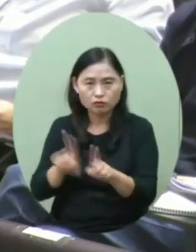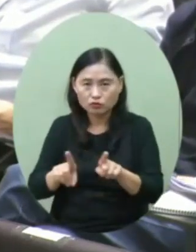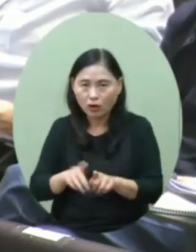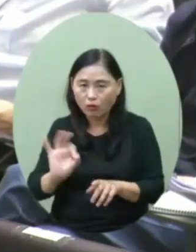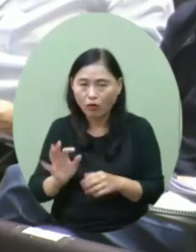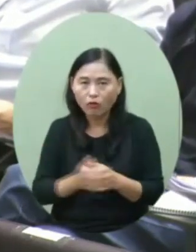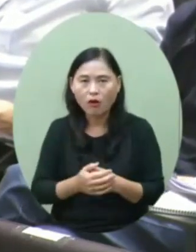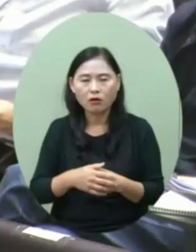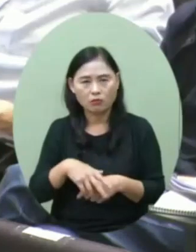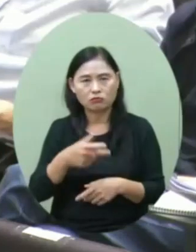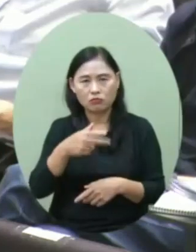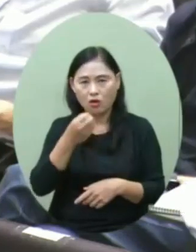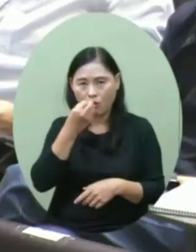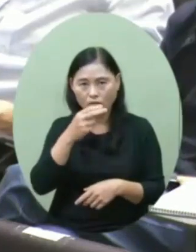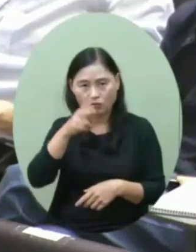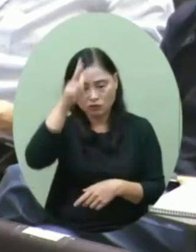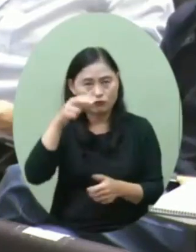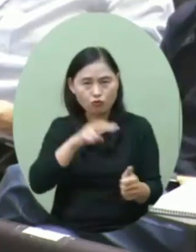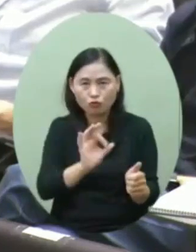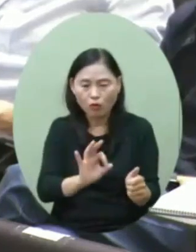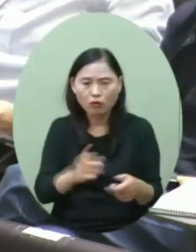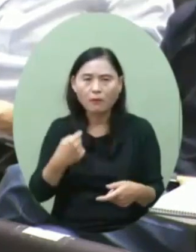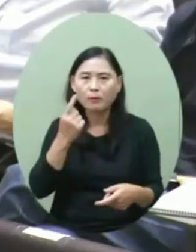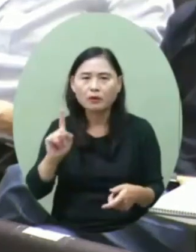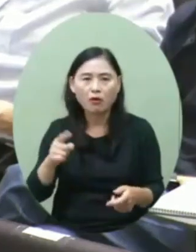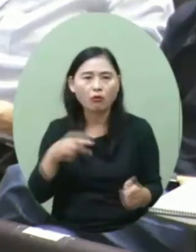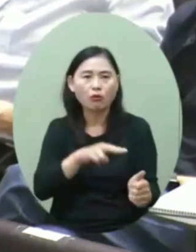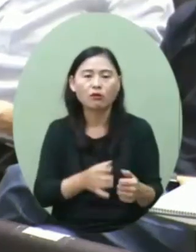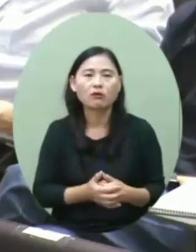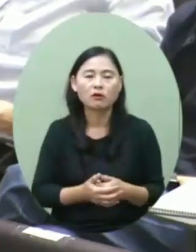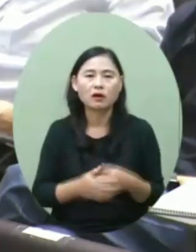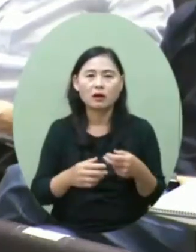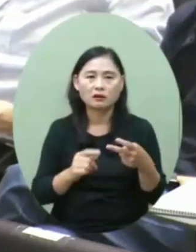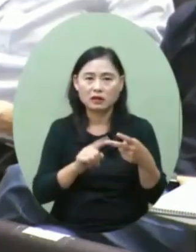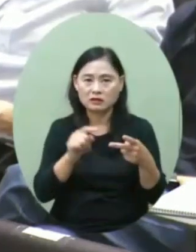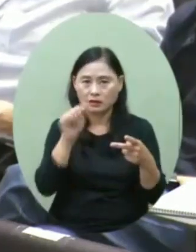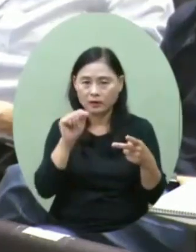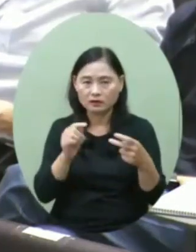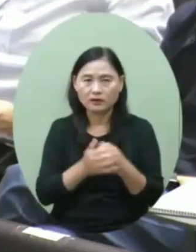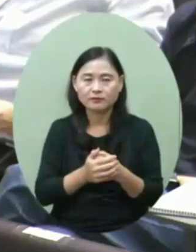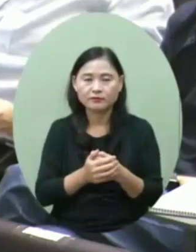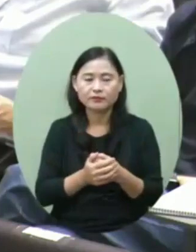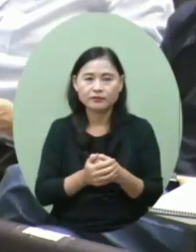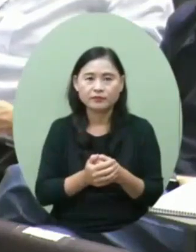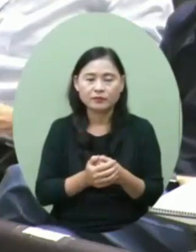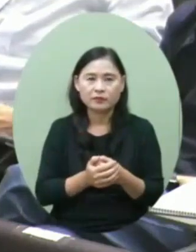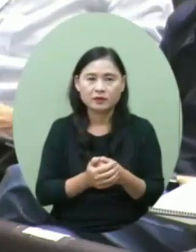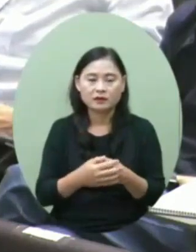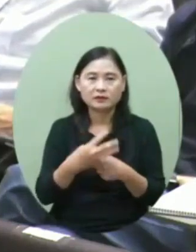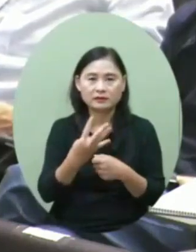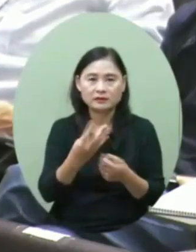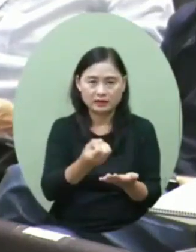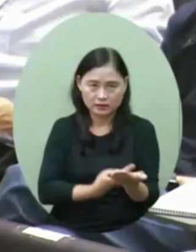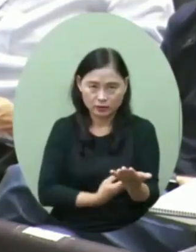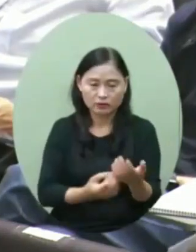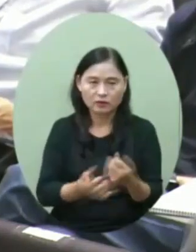not comply with the laws of Hong Kong, then if the Hong Kong SAR has no jurisdiction, then who has?